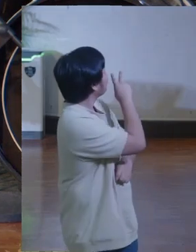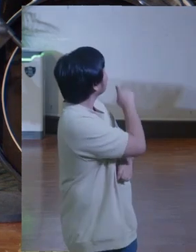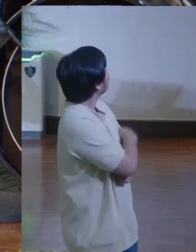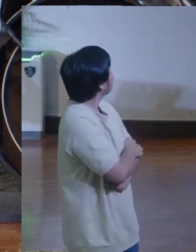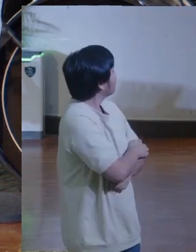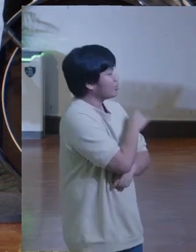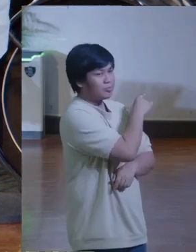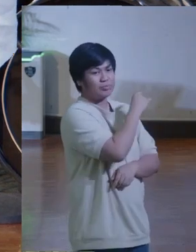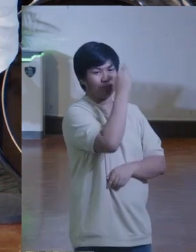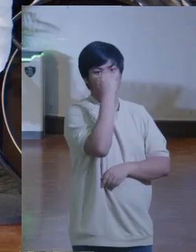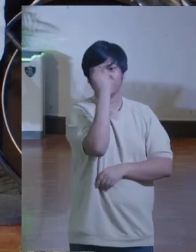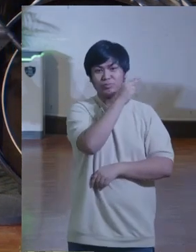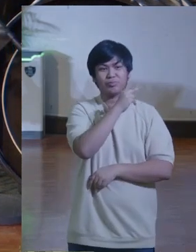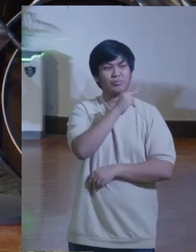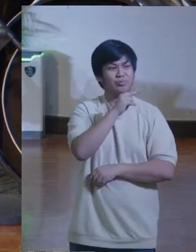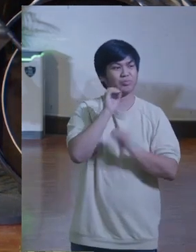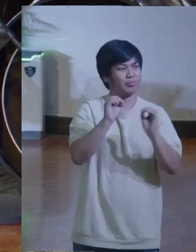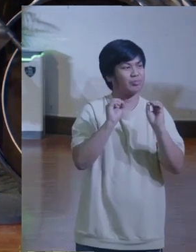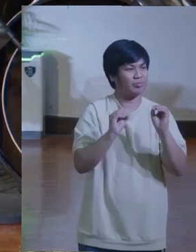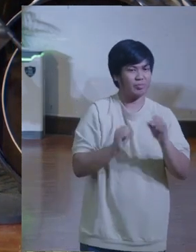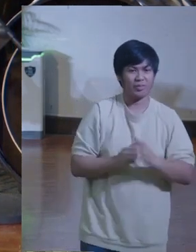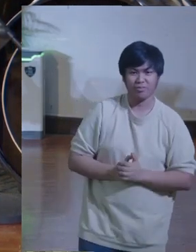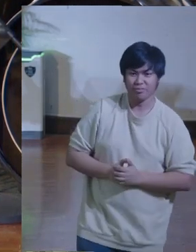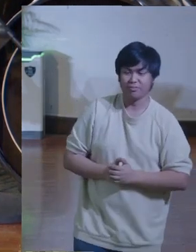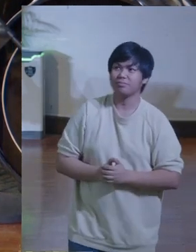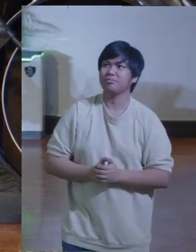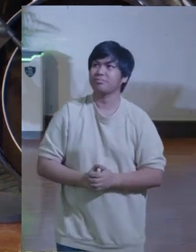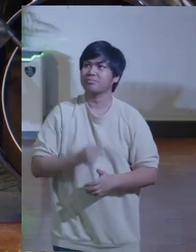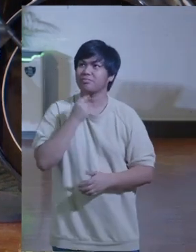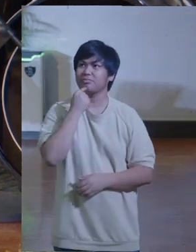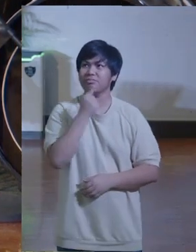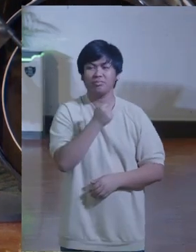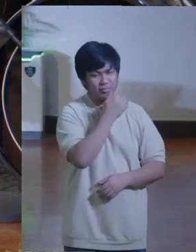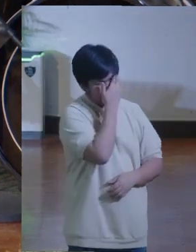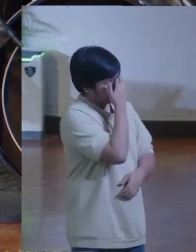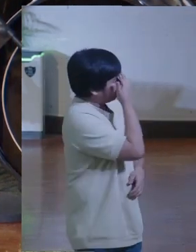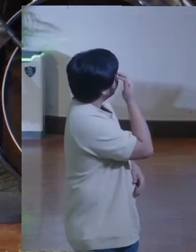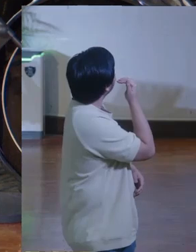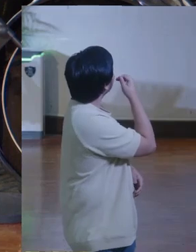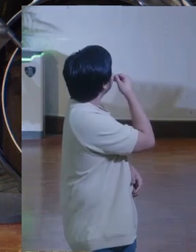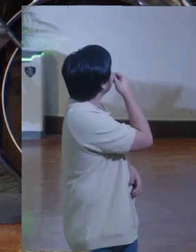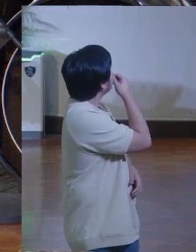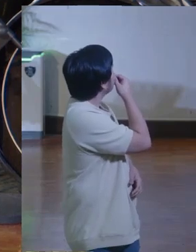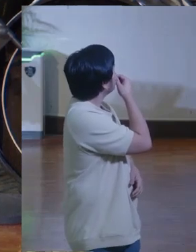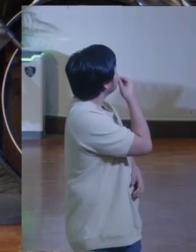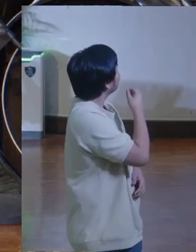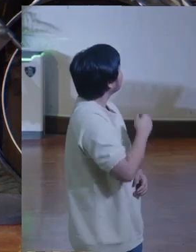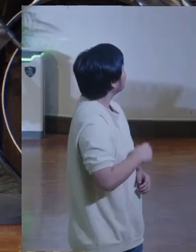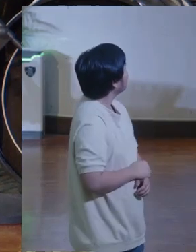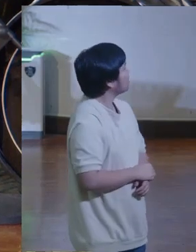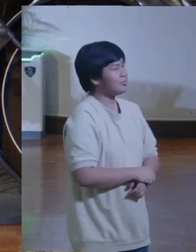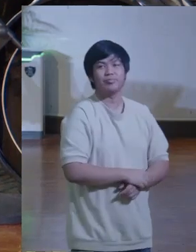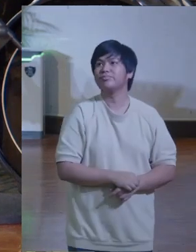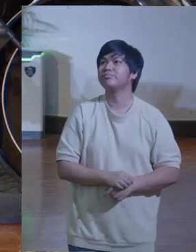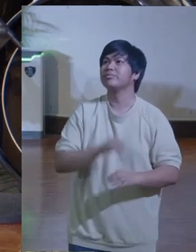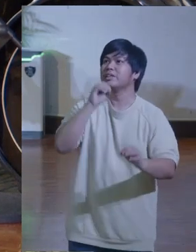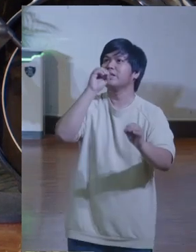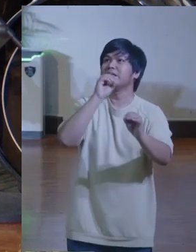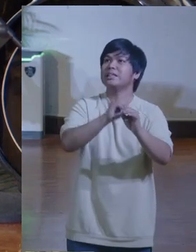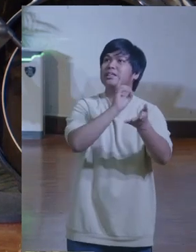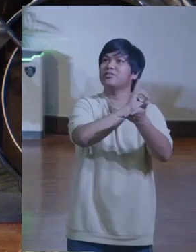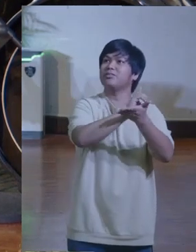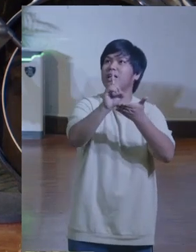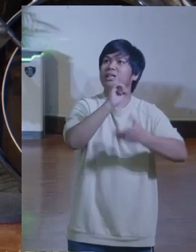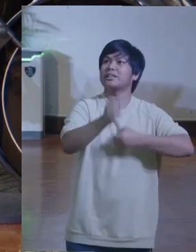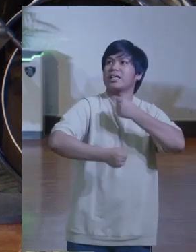Yan. No? Ang sabi sa Council of Trent muli, and for as much as